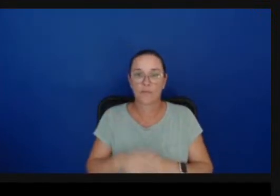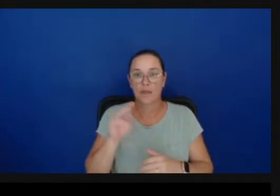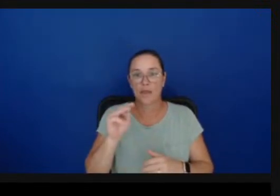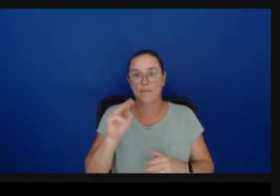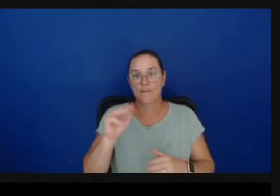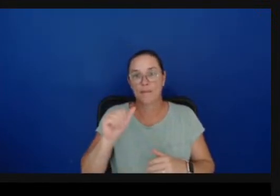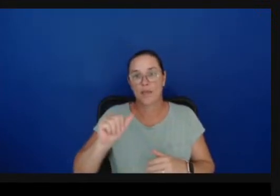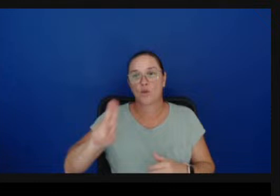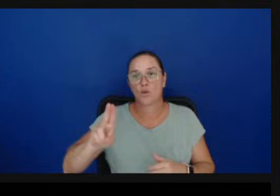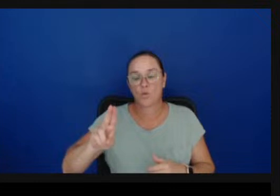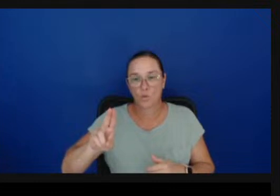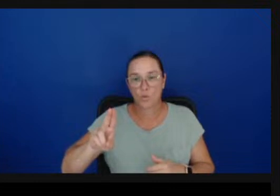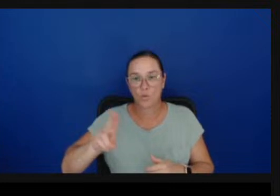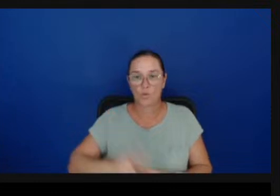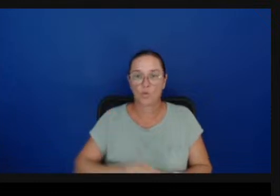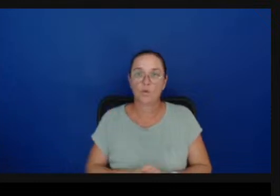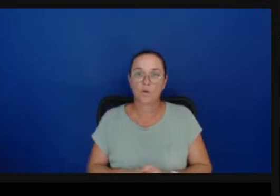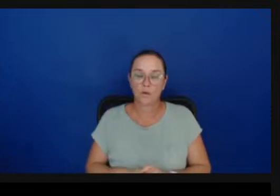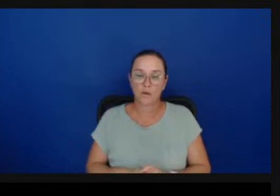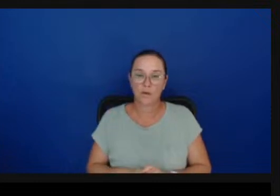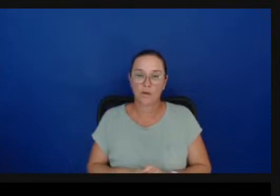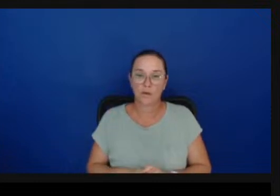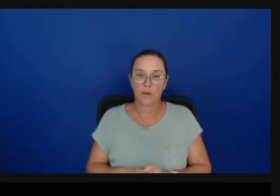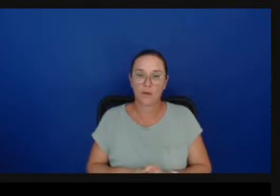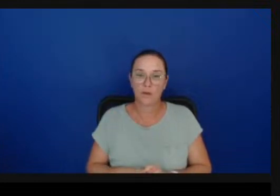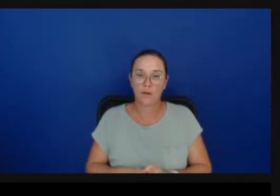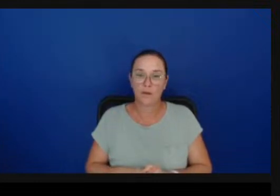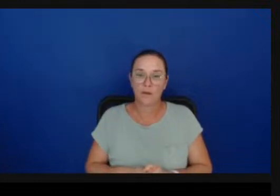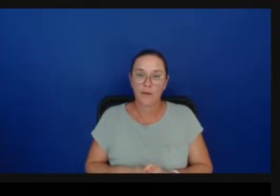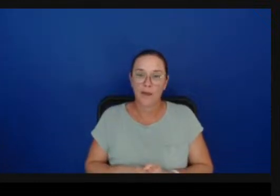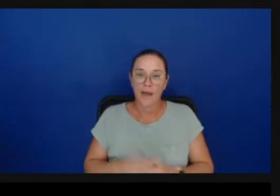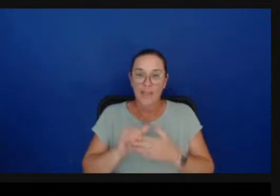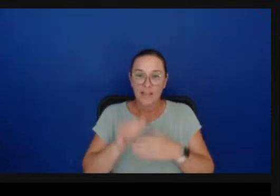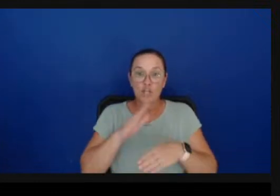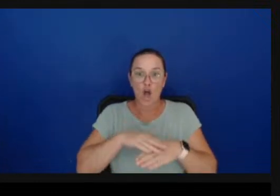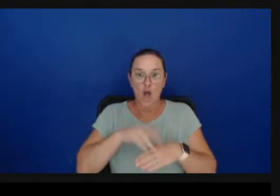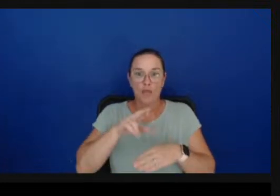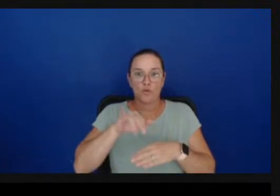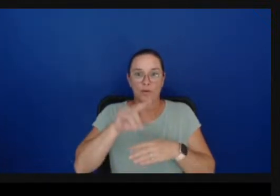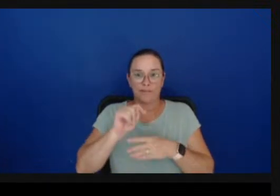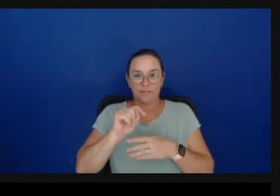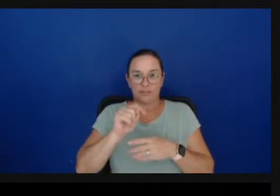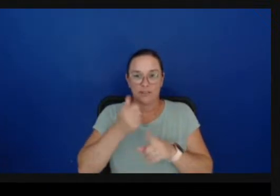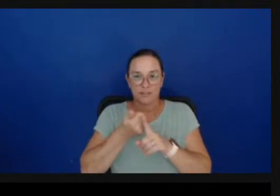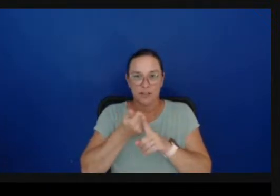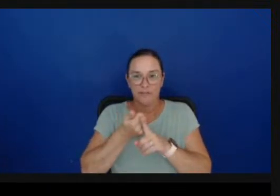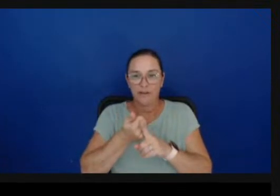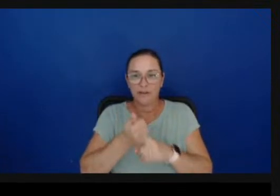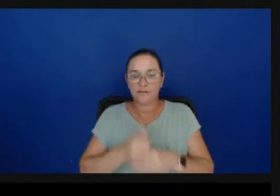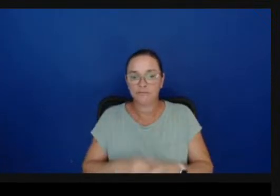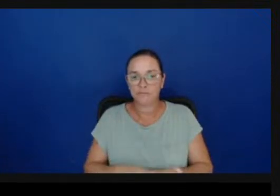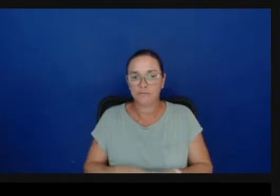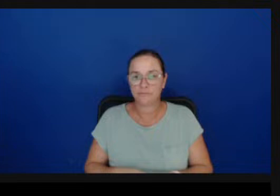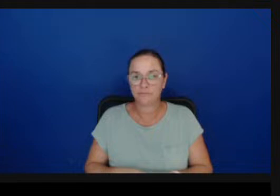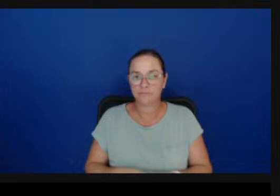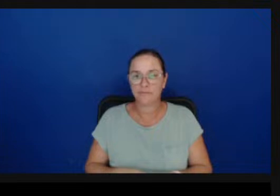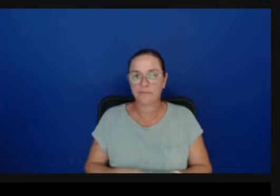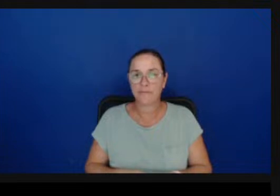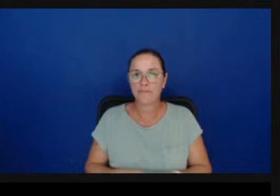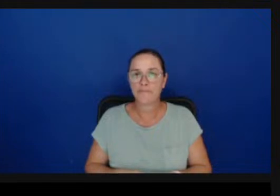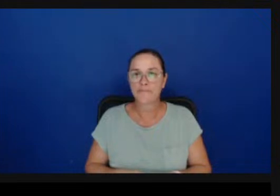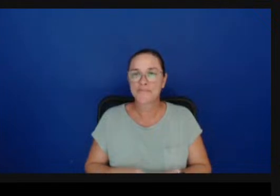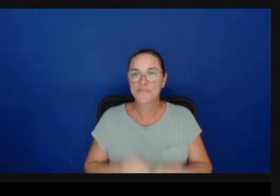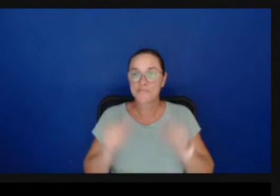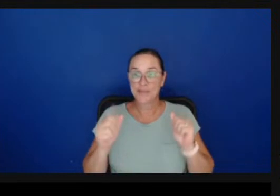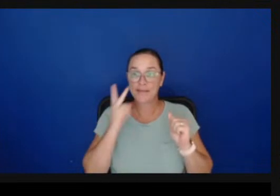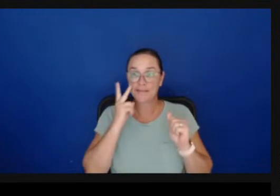MMAU, MMAU right here, which is on a track of the rift itself. So that one, you can